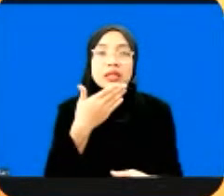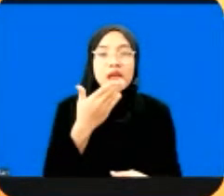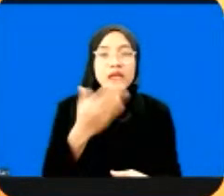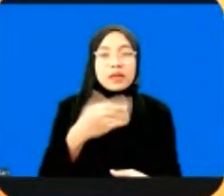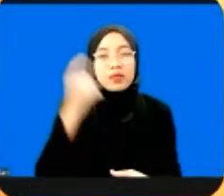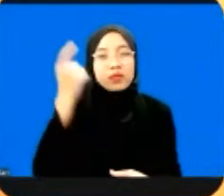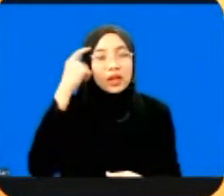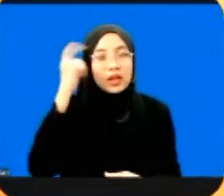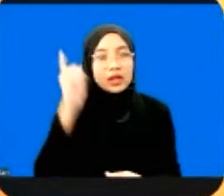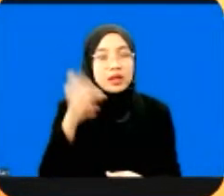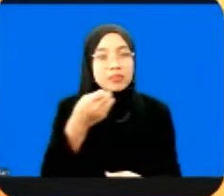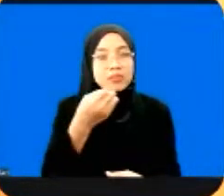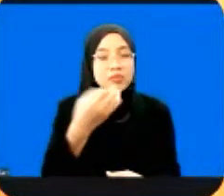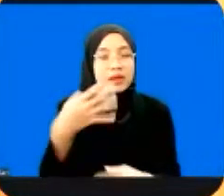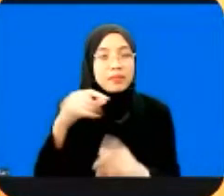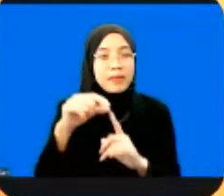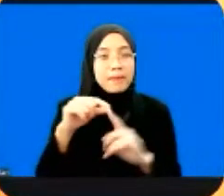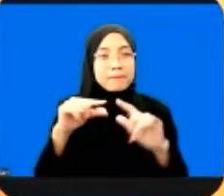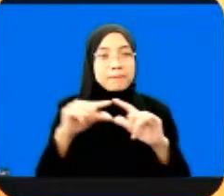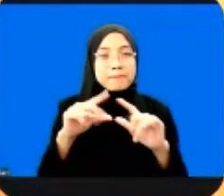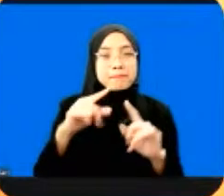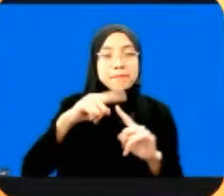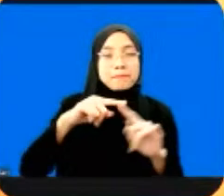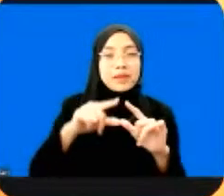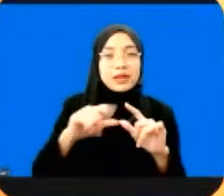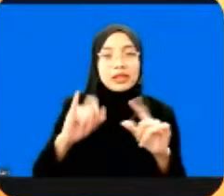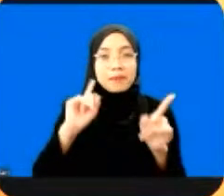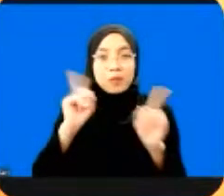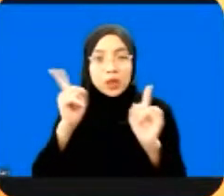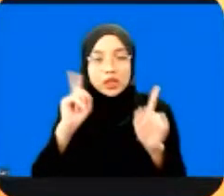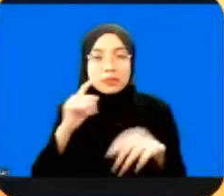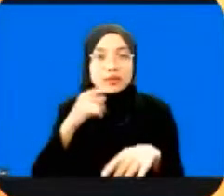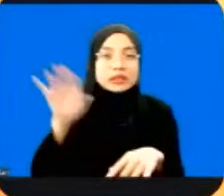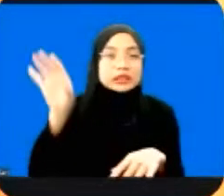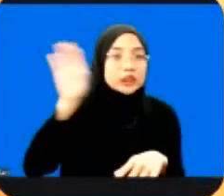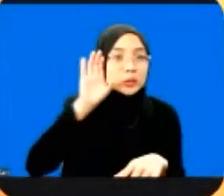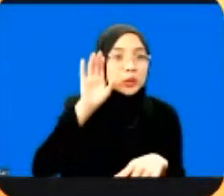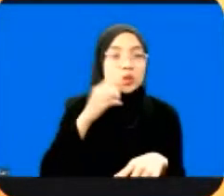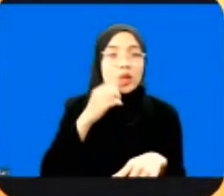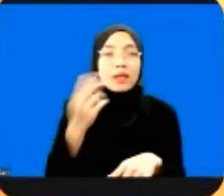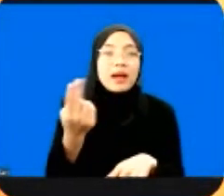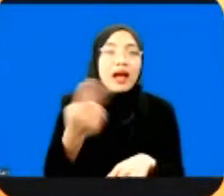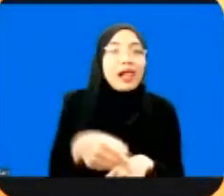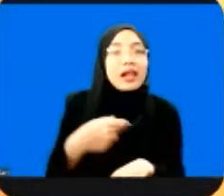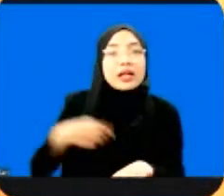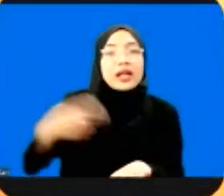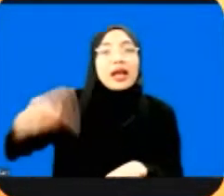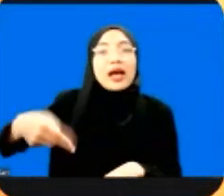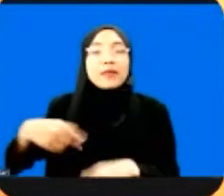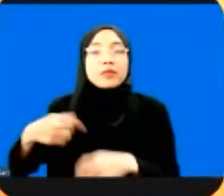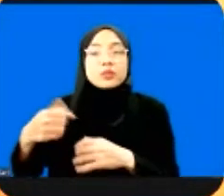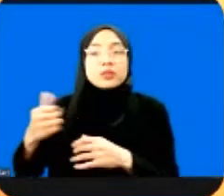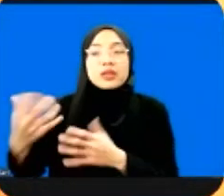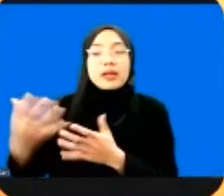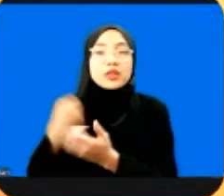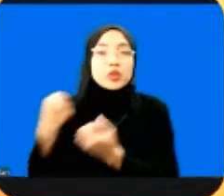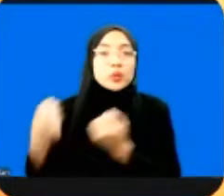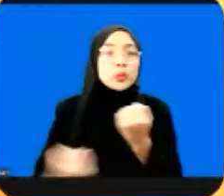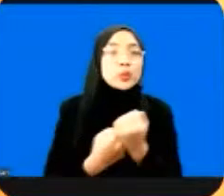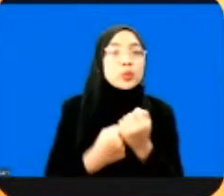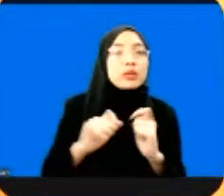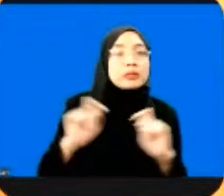the halal haram issue, for example, to gain support and popularity from public, use